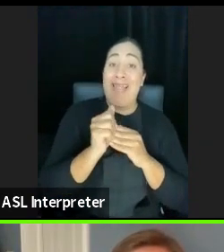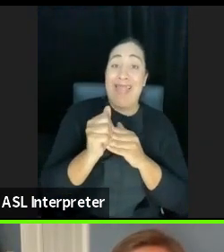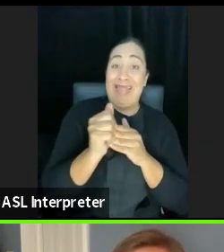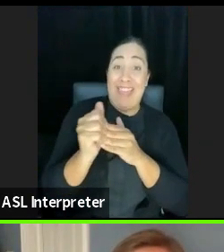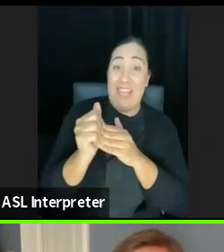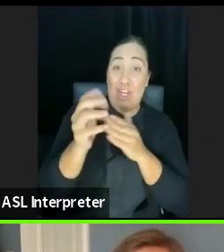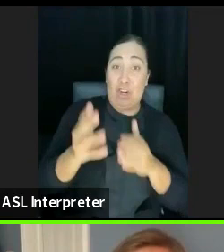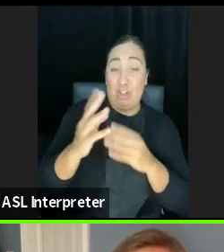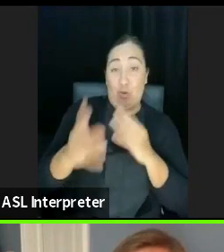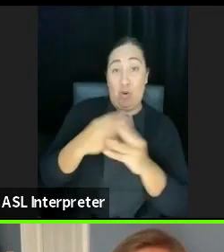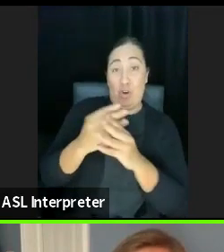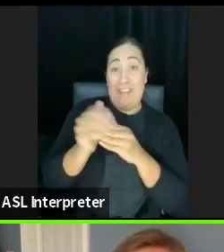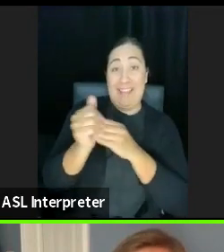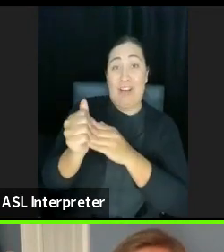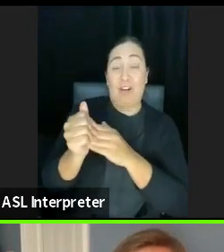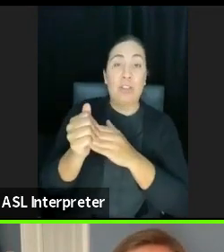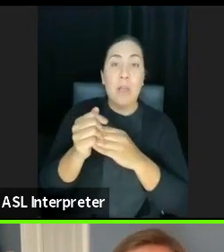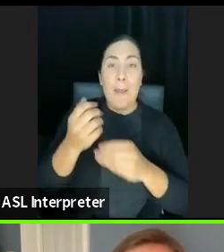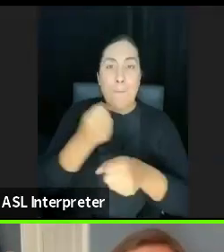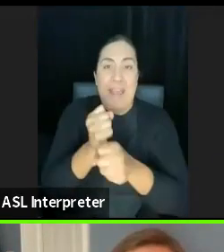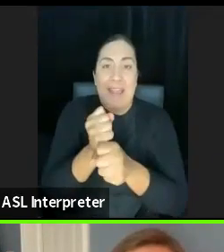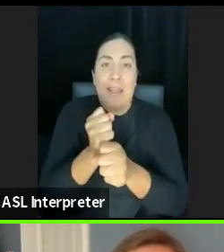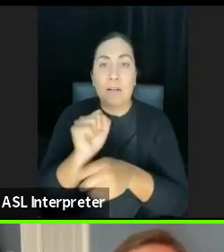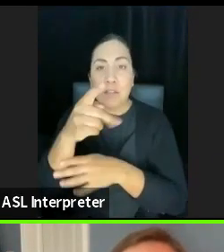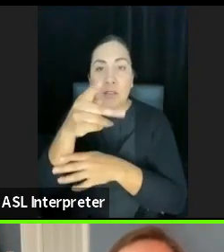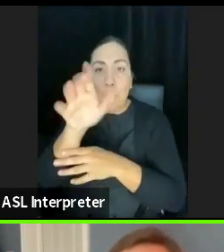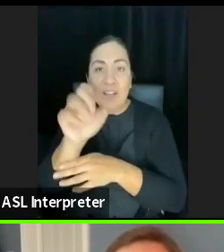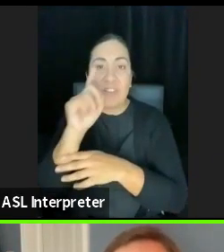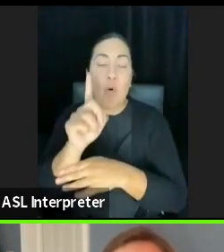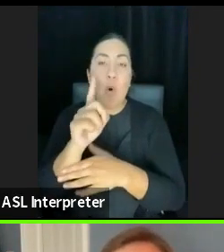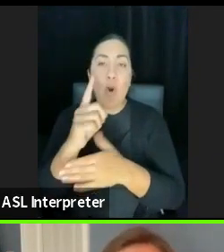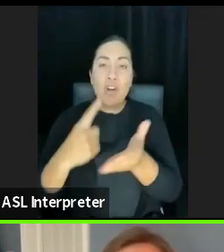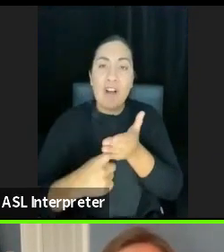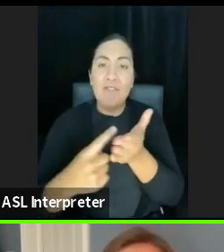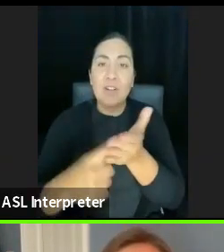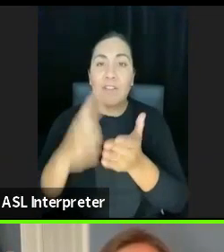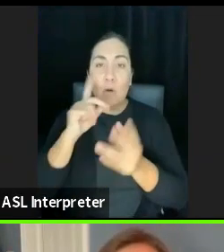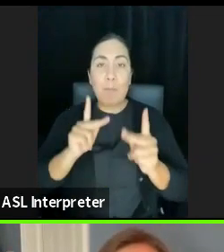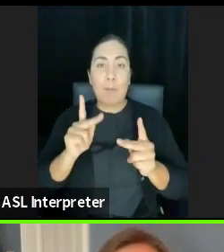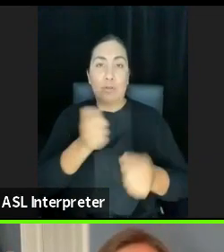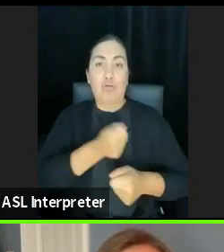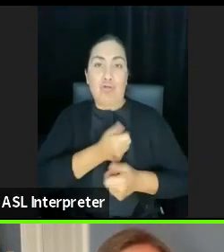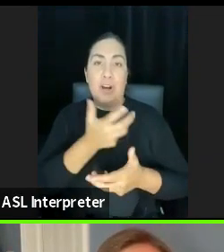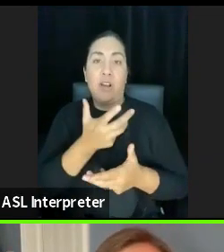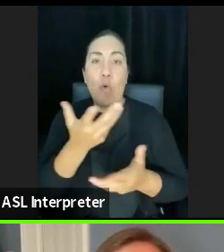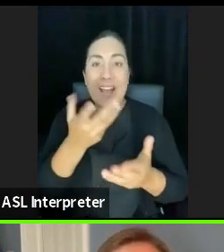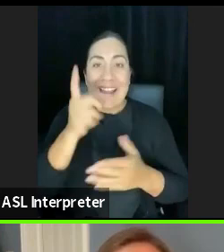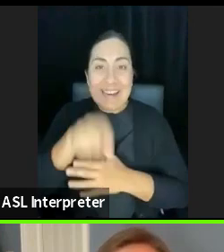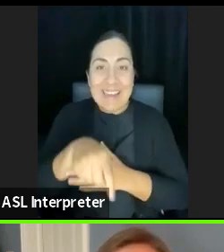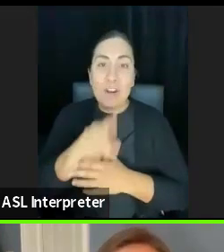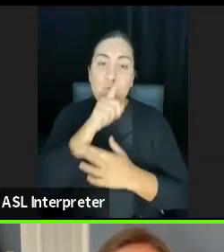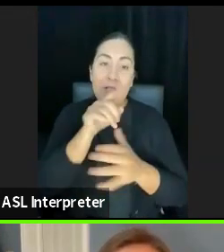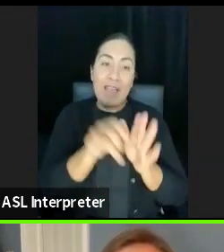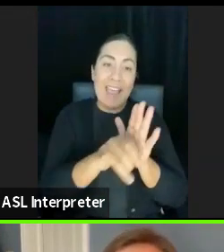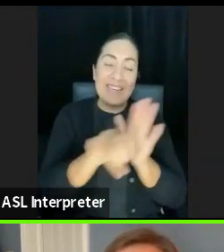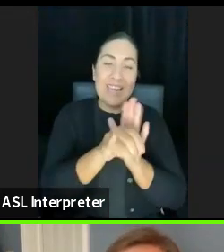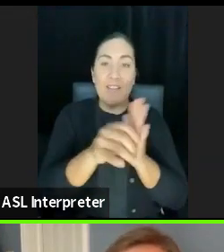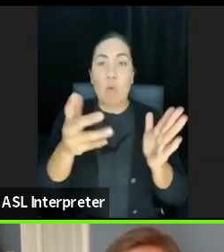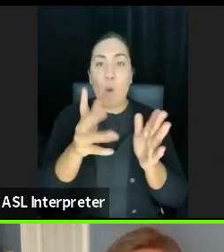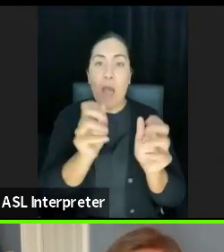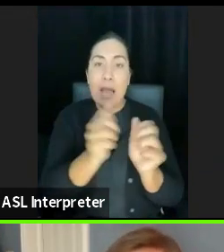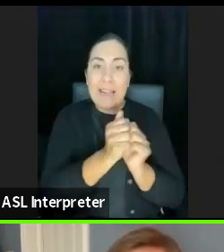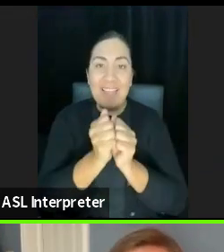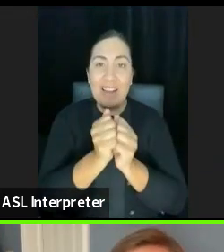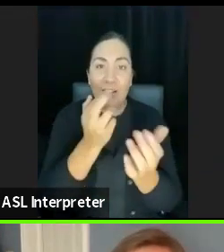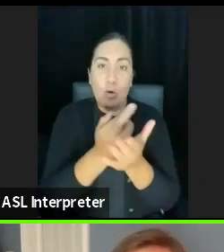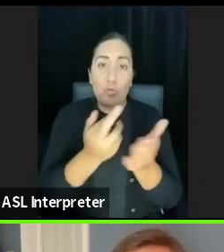for conversation and connection for people to articulate their needs and really identify what collective resources already